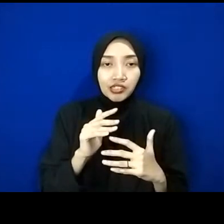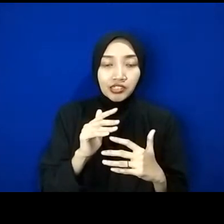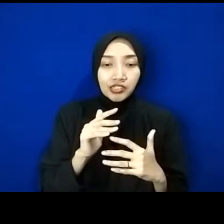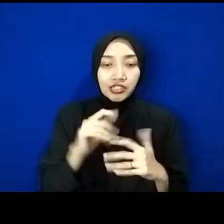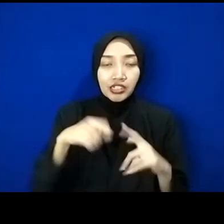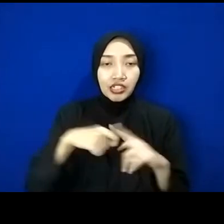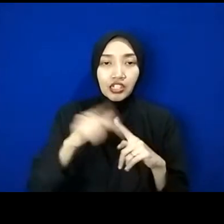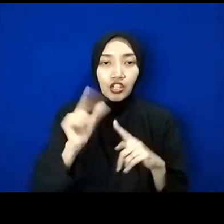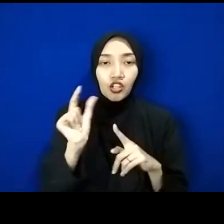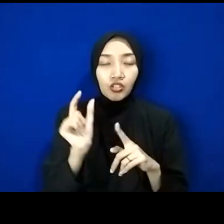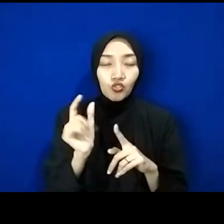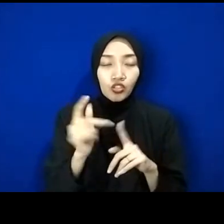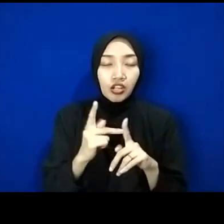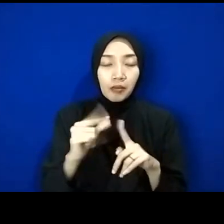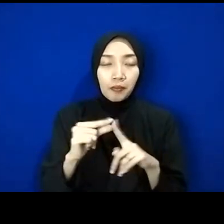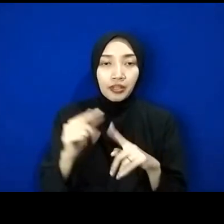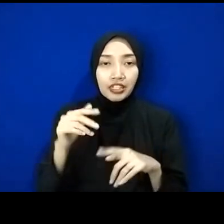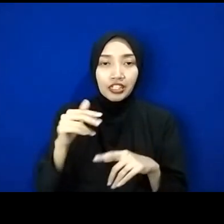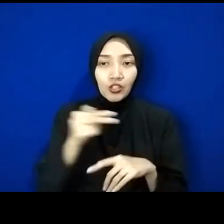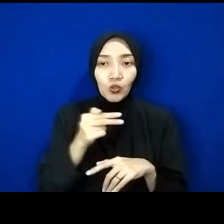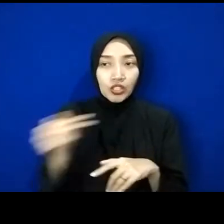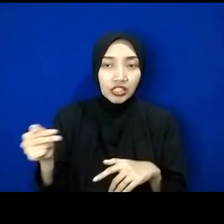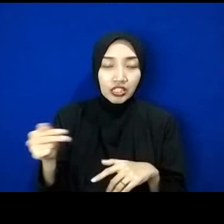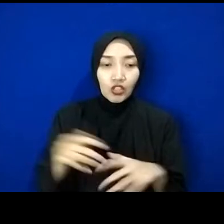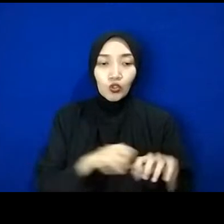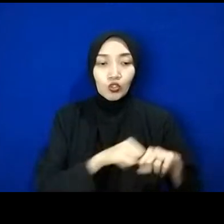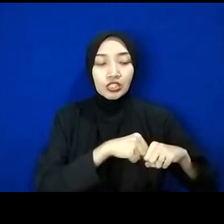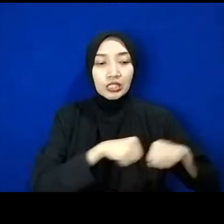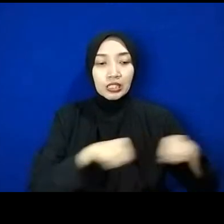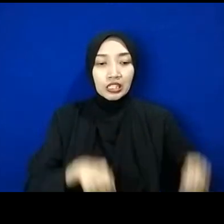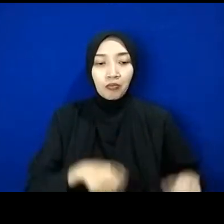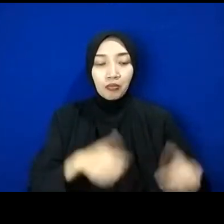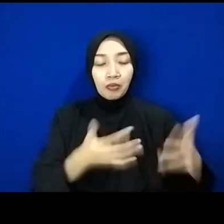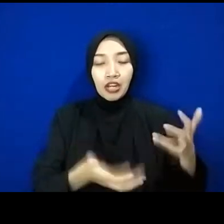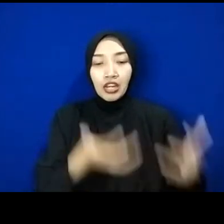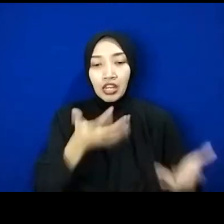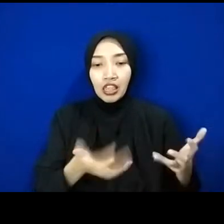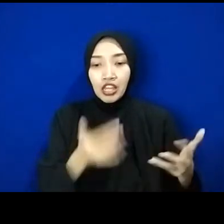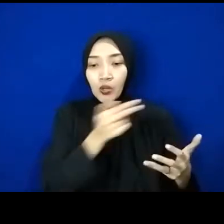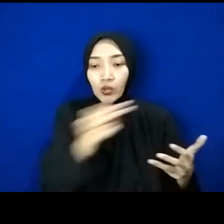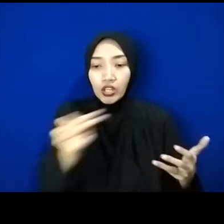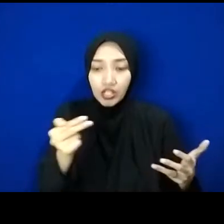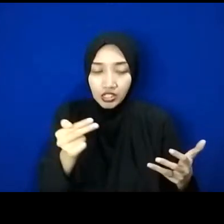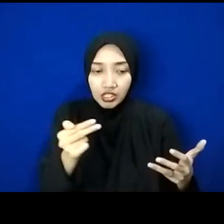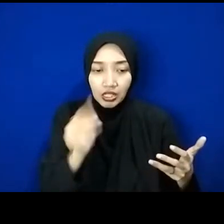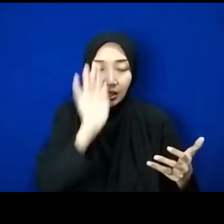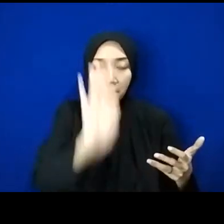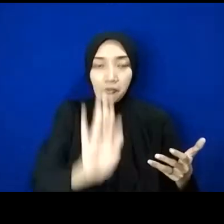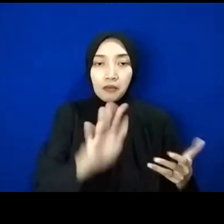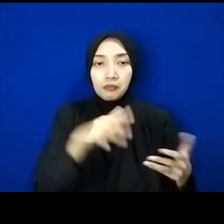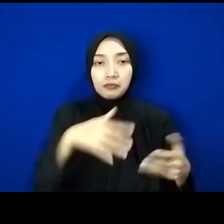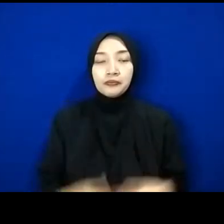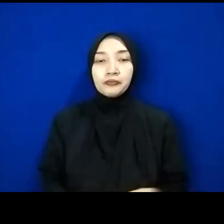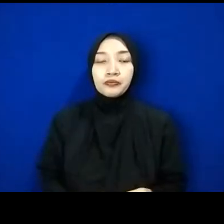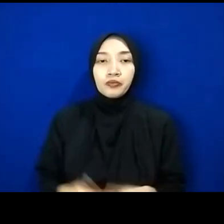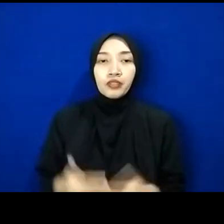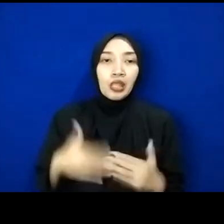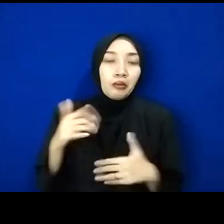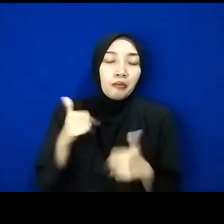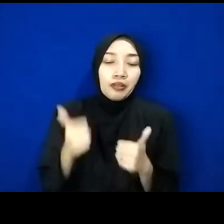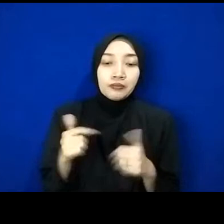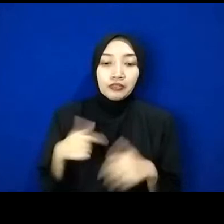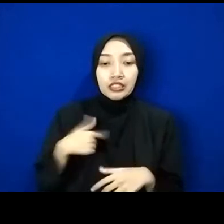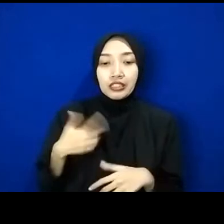Indonesian criminal justice system in the future. And actually, I also want to